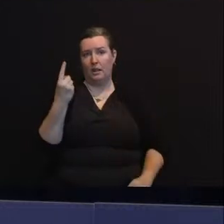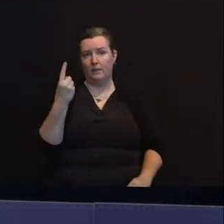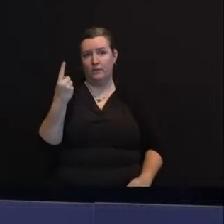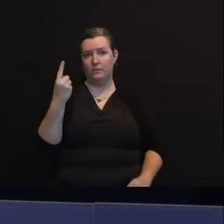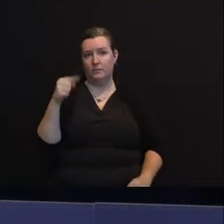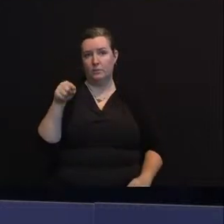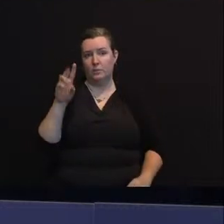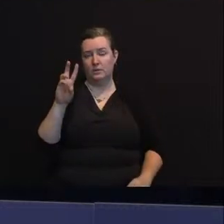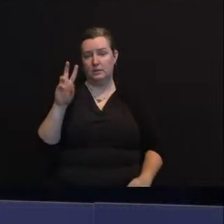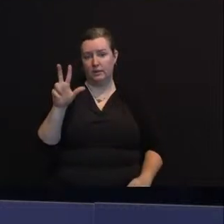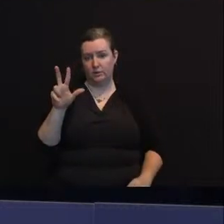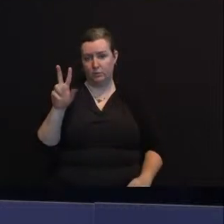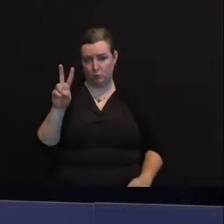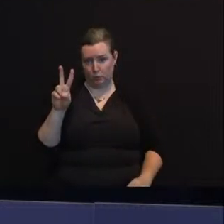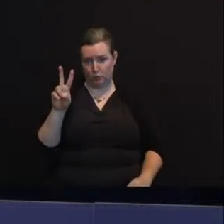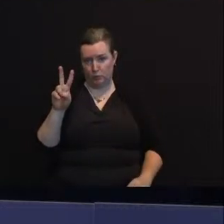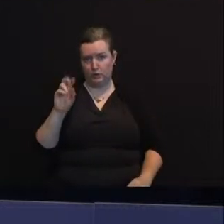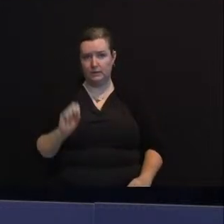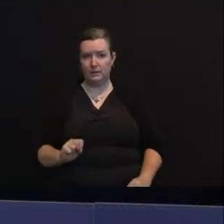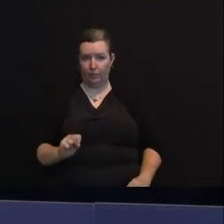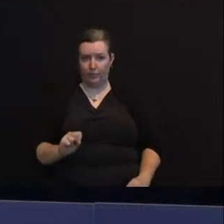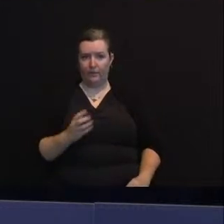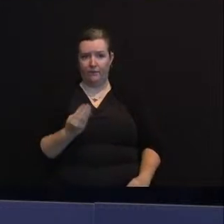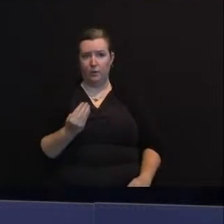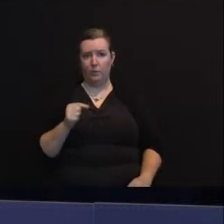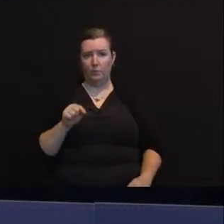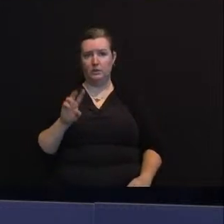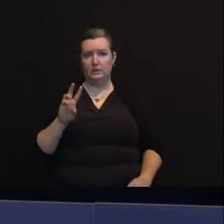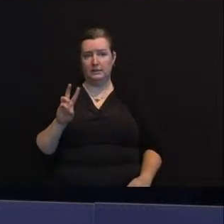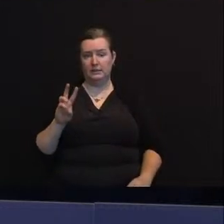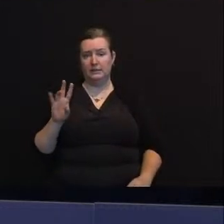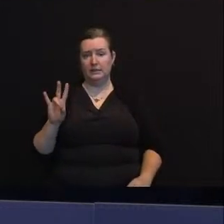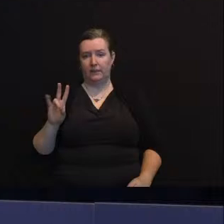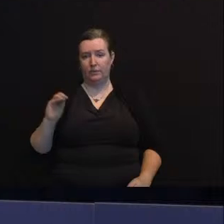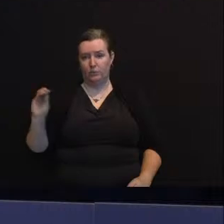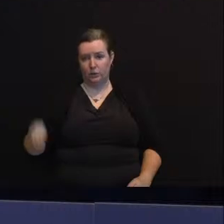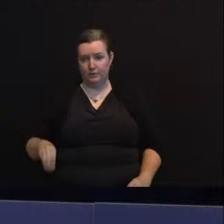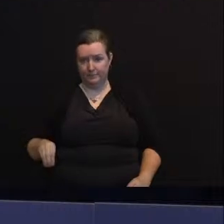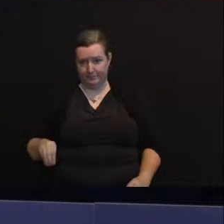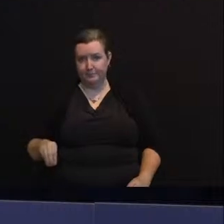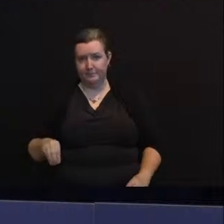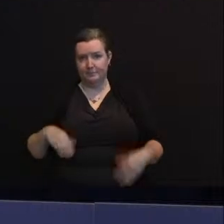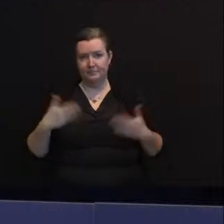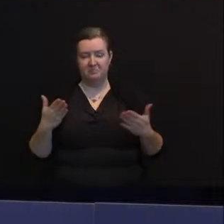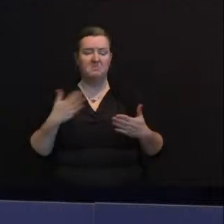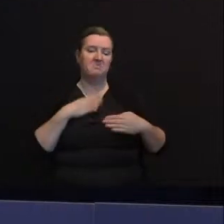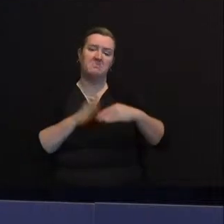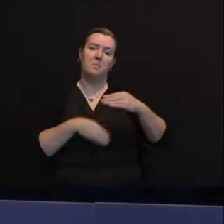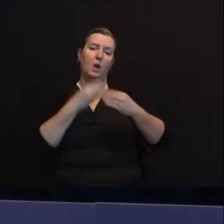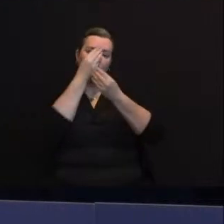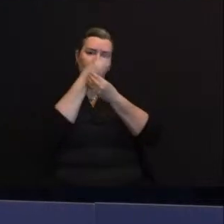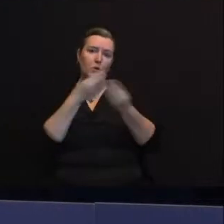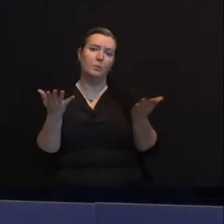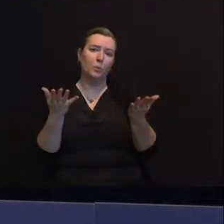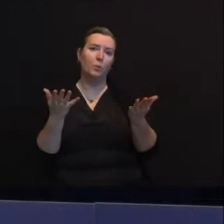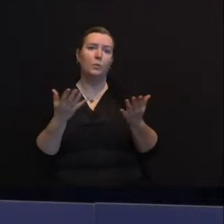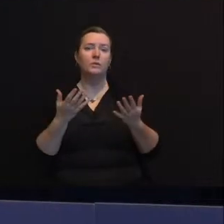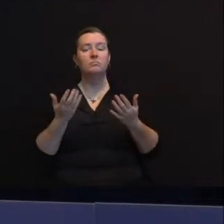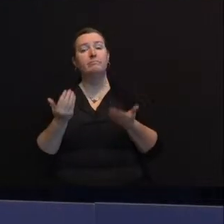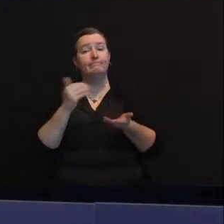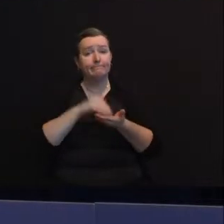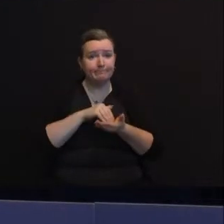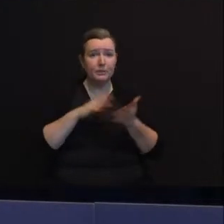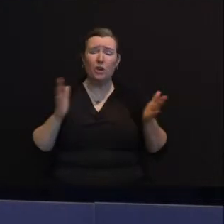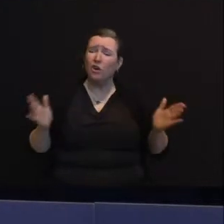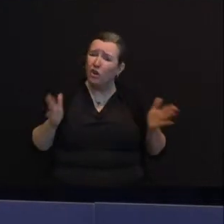11.62, and southern 14.67. So that concludes my daily report. I once again encourage